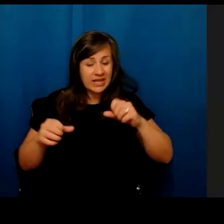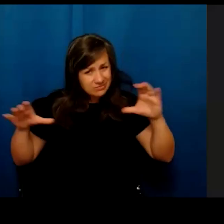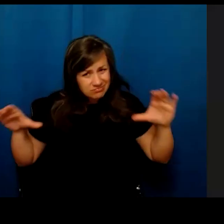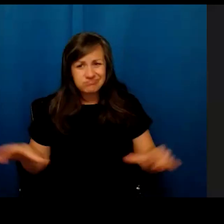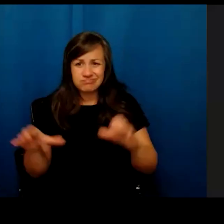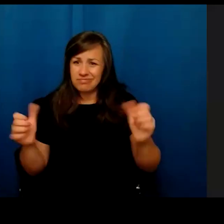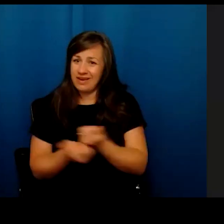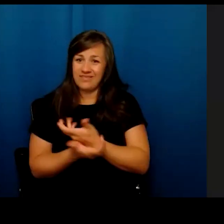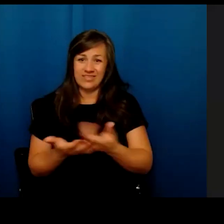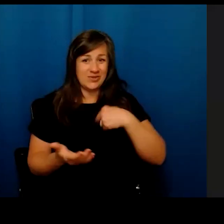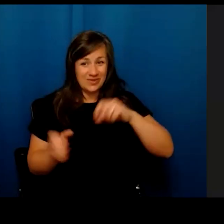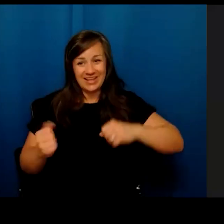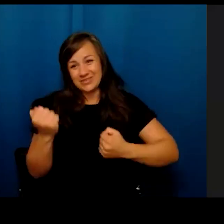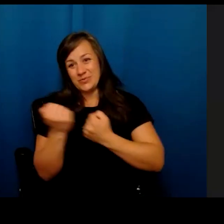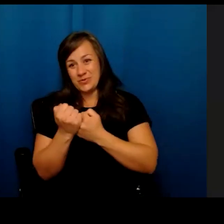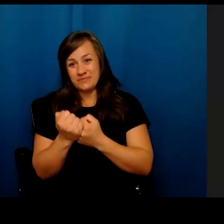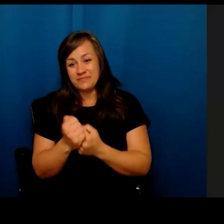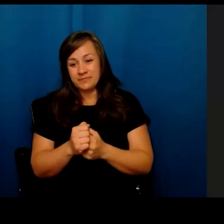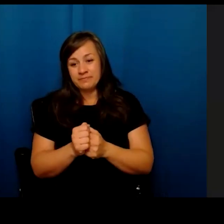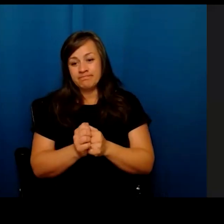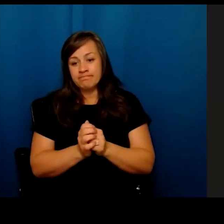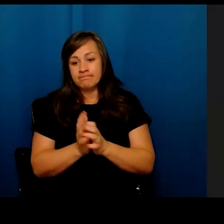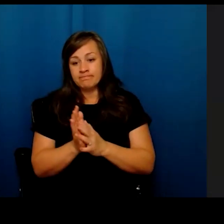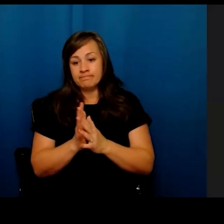can, want to support you in that.